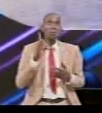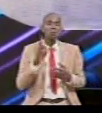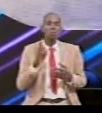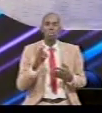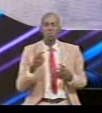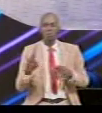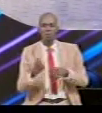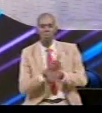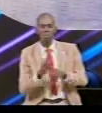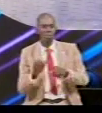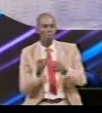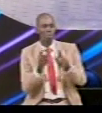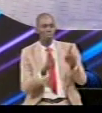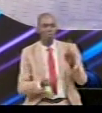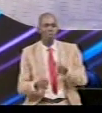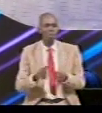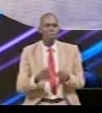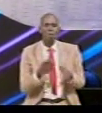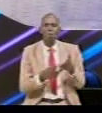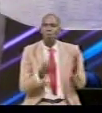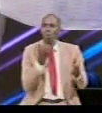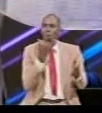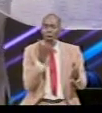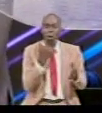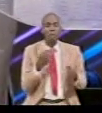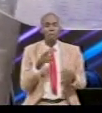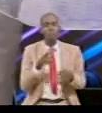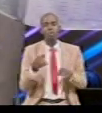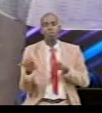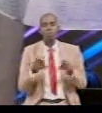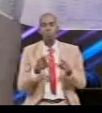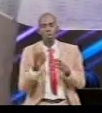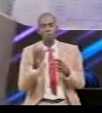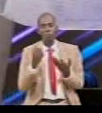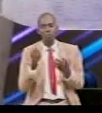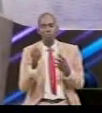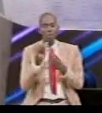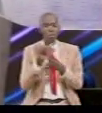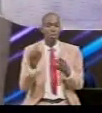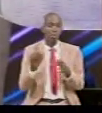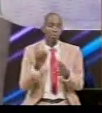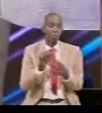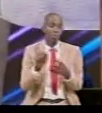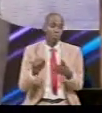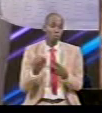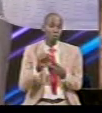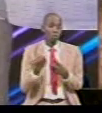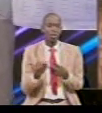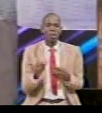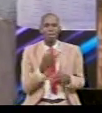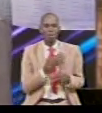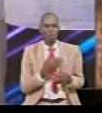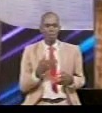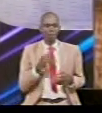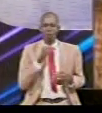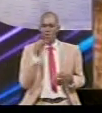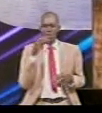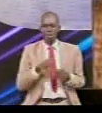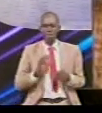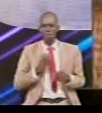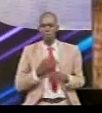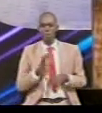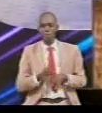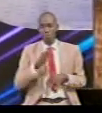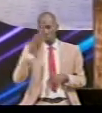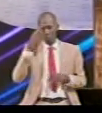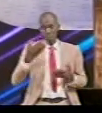has committed adultery. Not in our church. In our church here, we believe in holiness, we believe in purity.